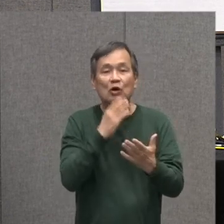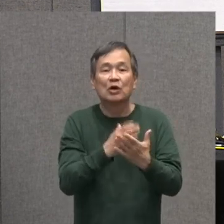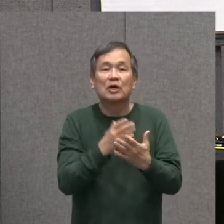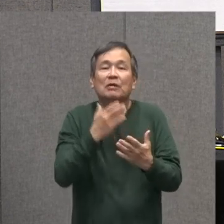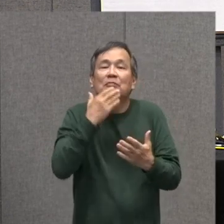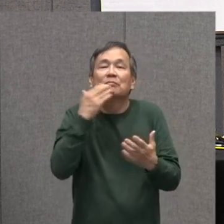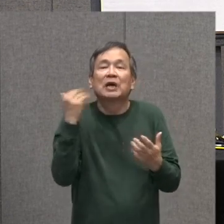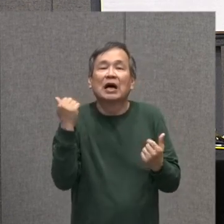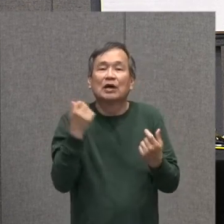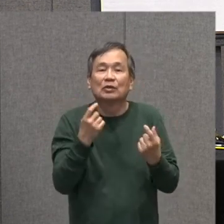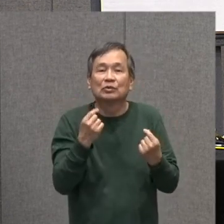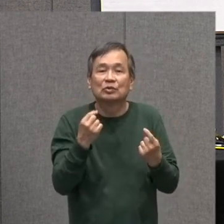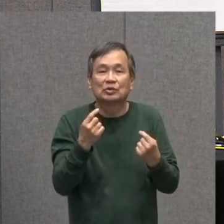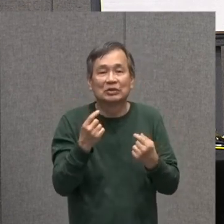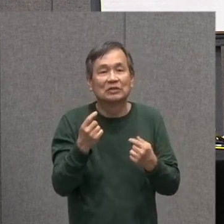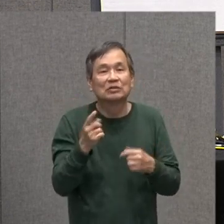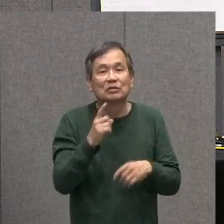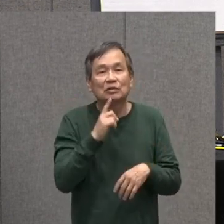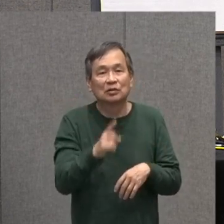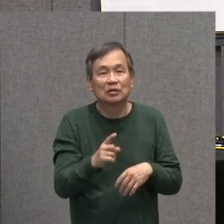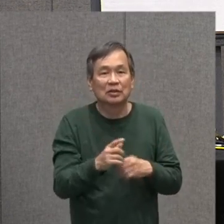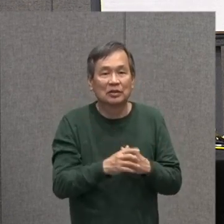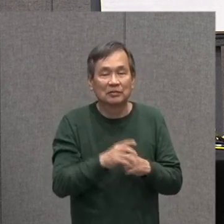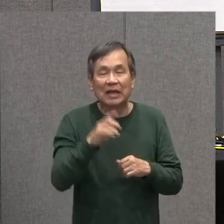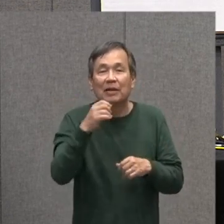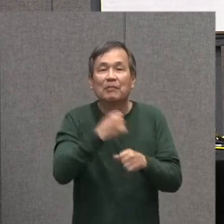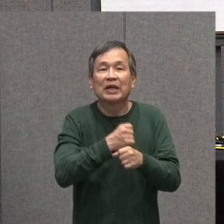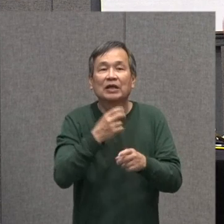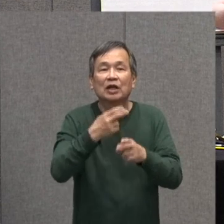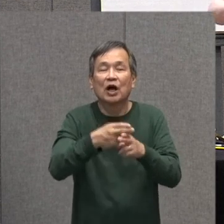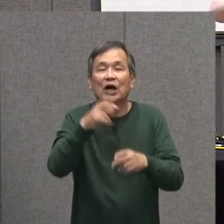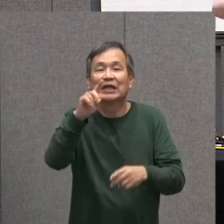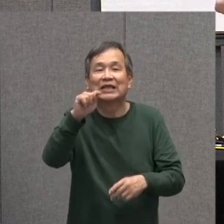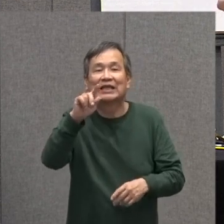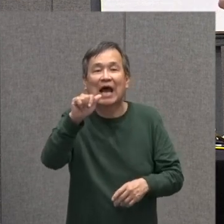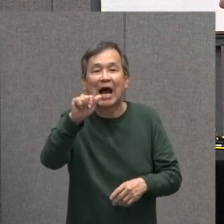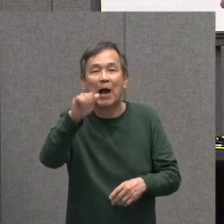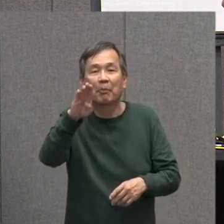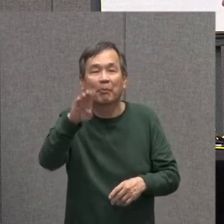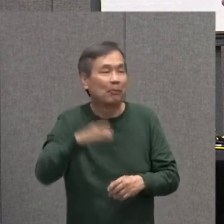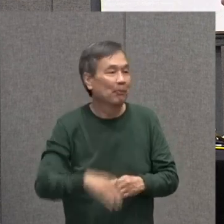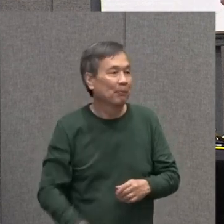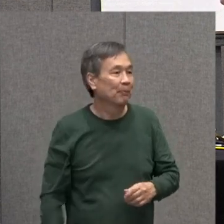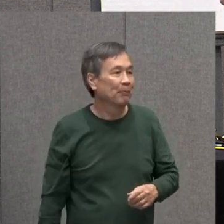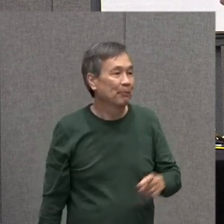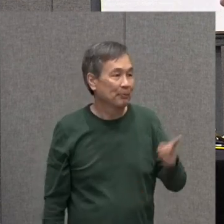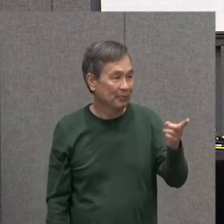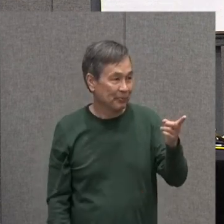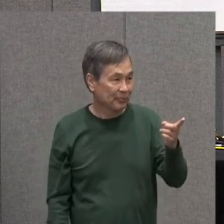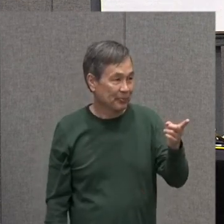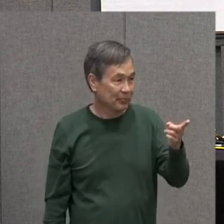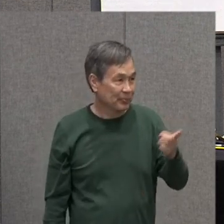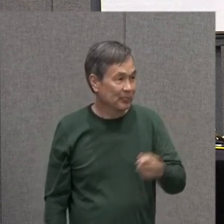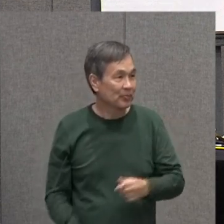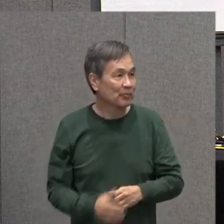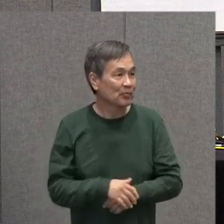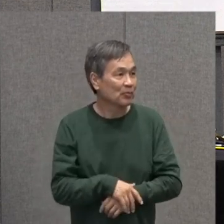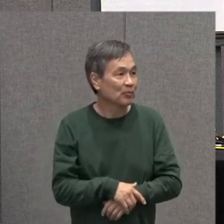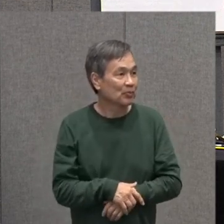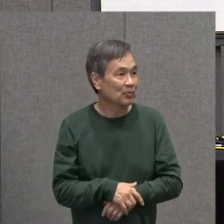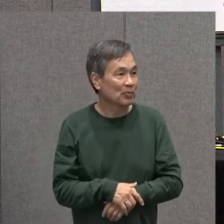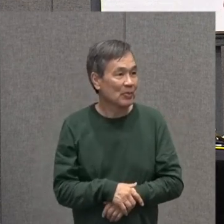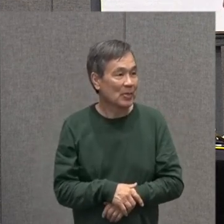need to do is you need to make tabs. So I'm just going to take scissors and I'm going to cut, about an